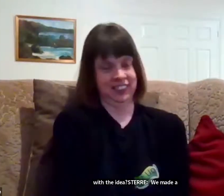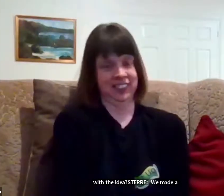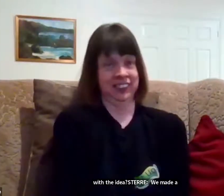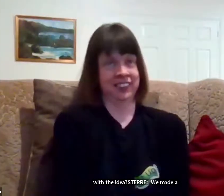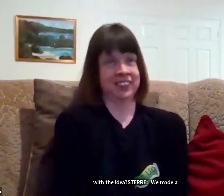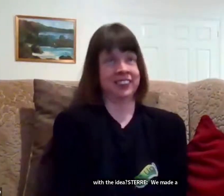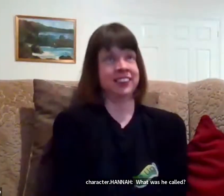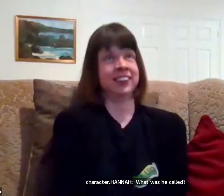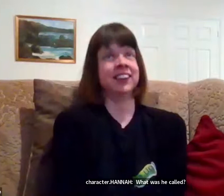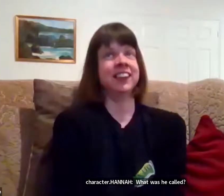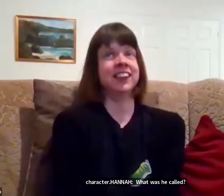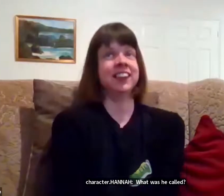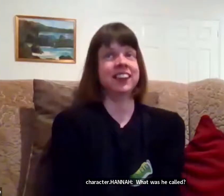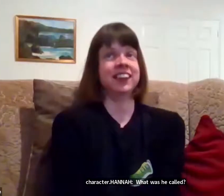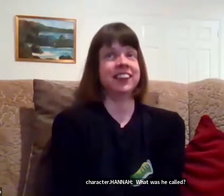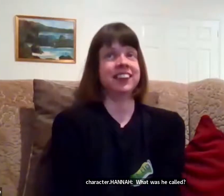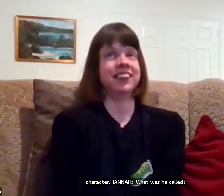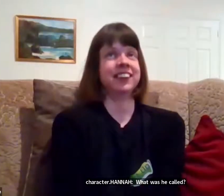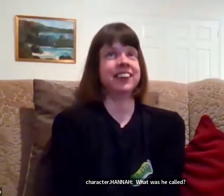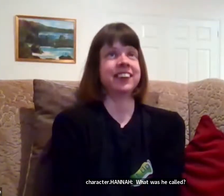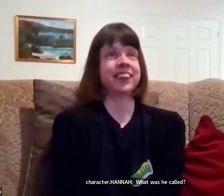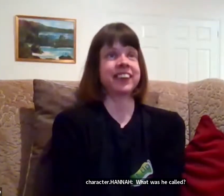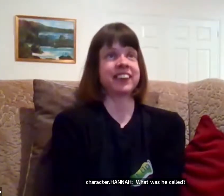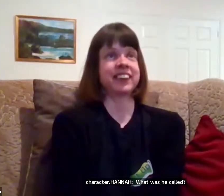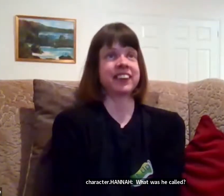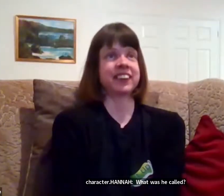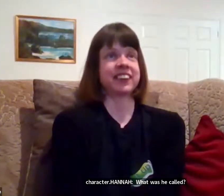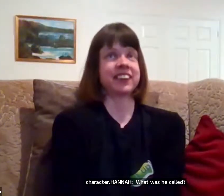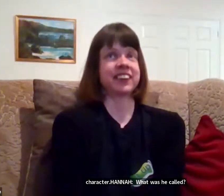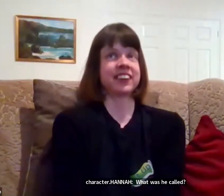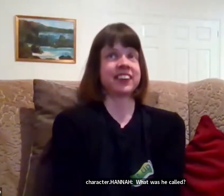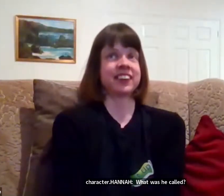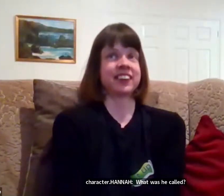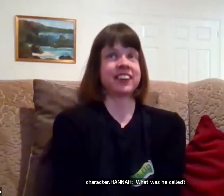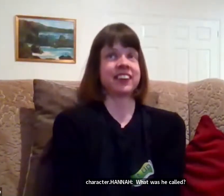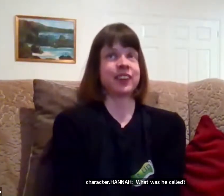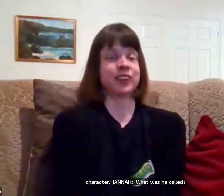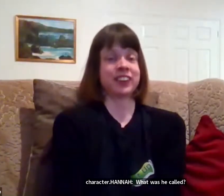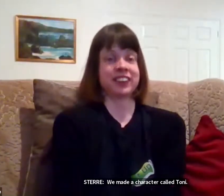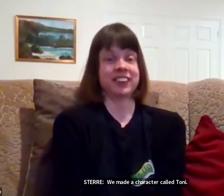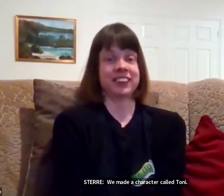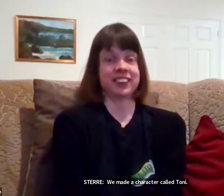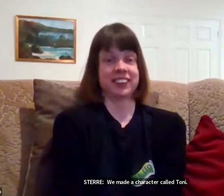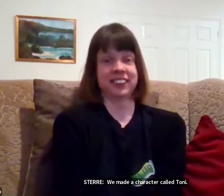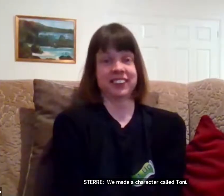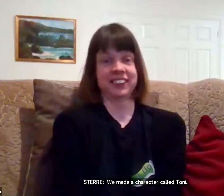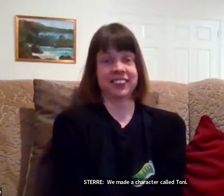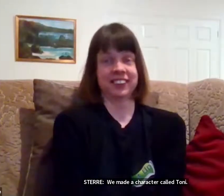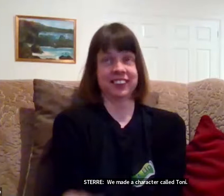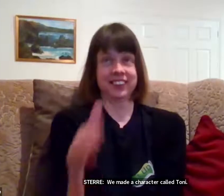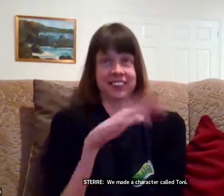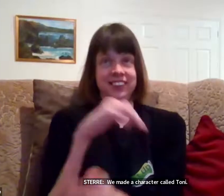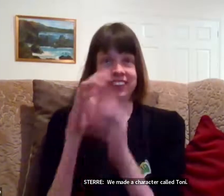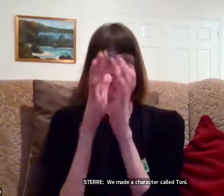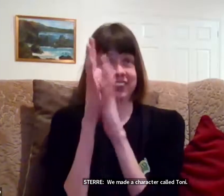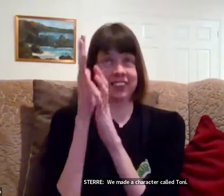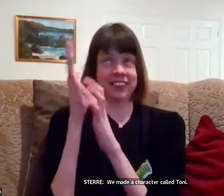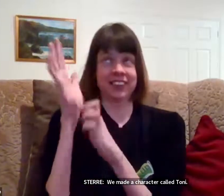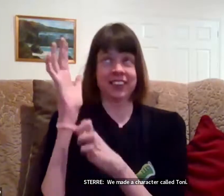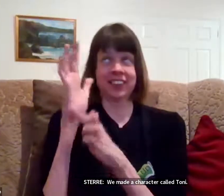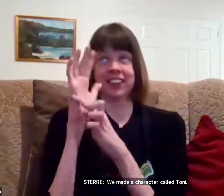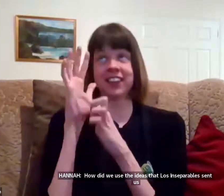Okay. So we made a character called Toni. And how did we use the ideas that Los Inseparables sent us?